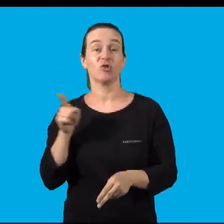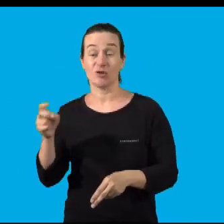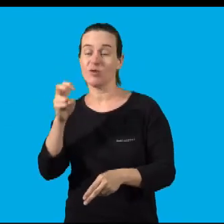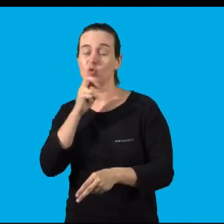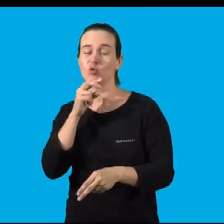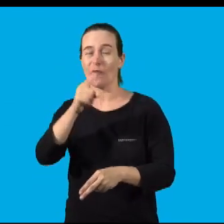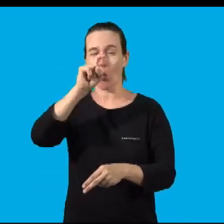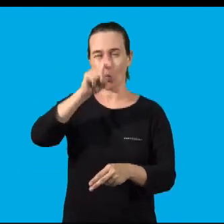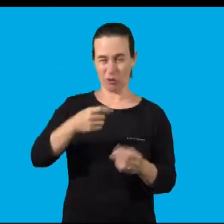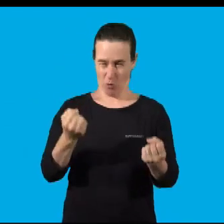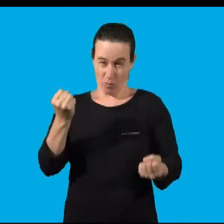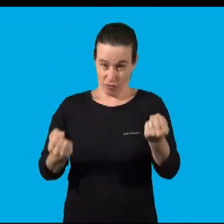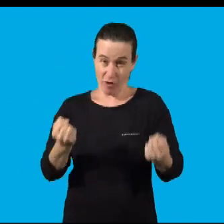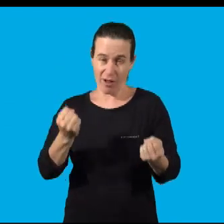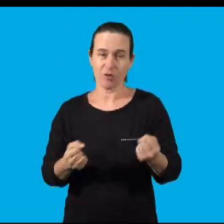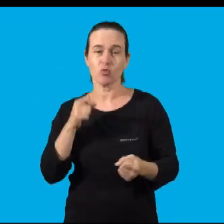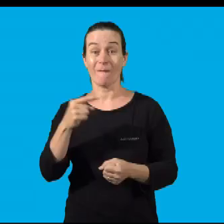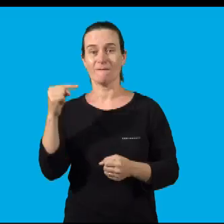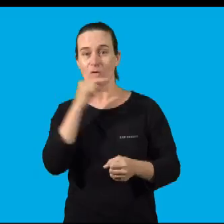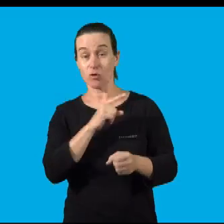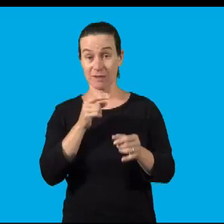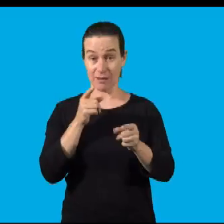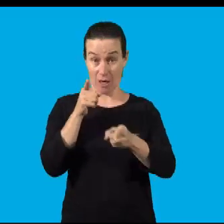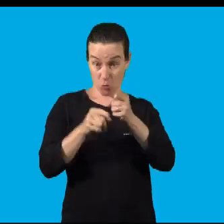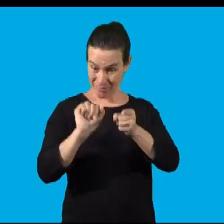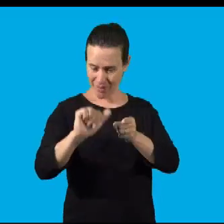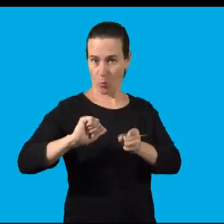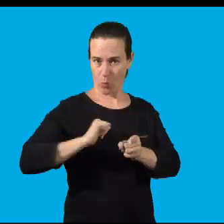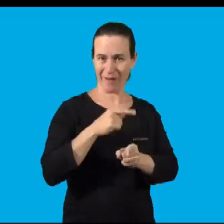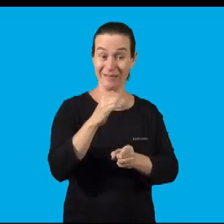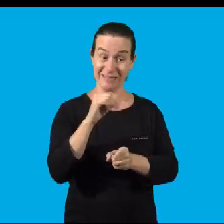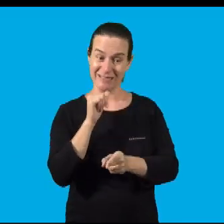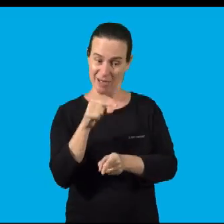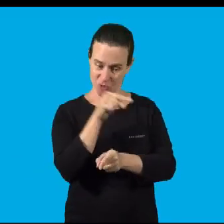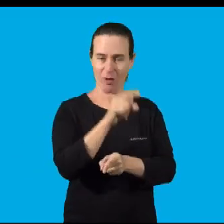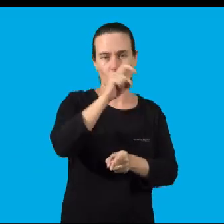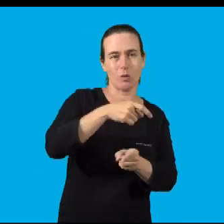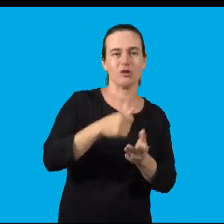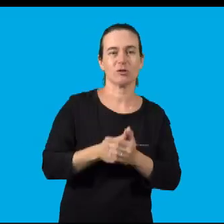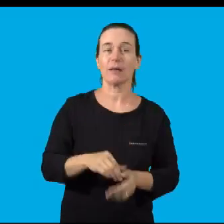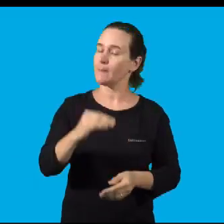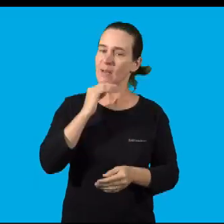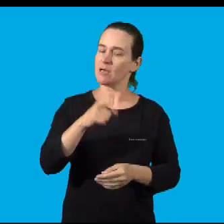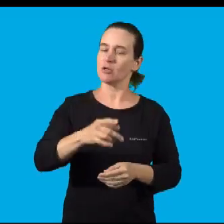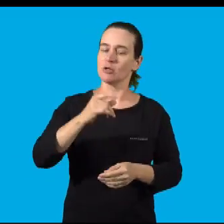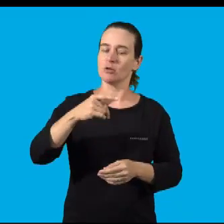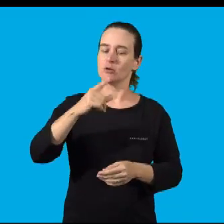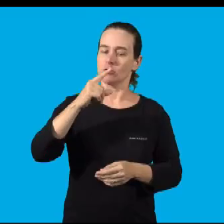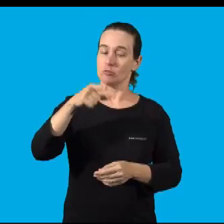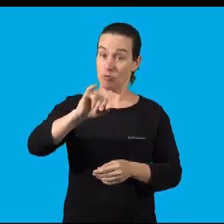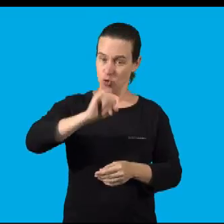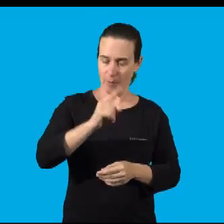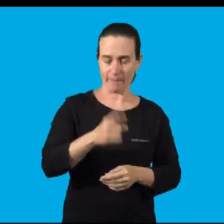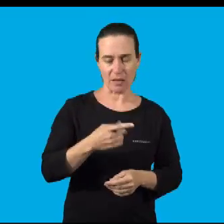uses the hysteria of the witch trials to falsely accuse Elizabeth, John's wife. This leads John to exposing the truth